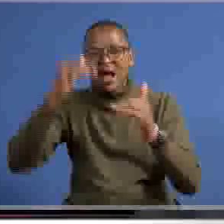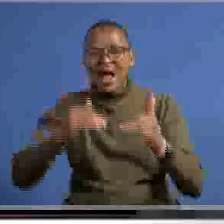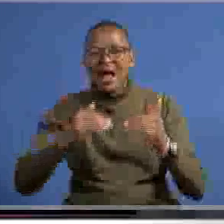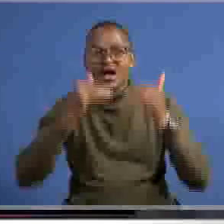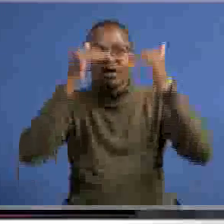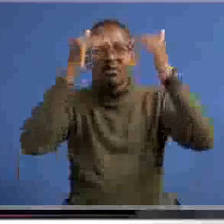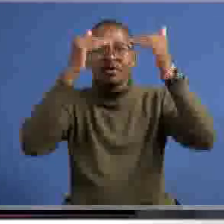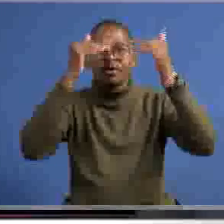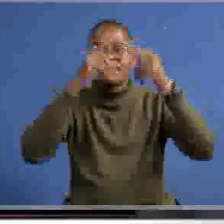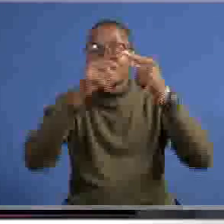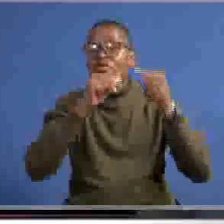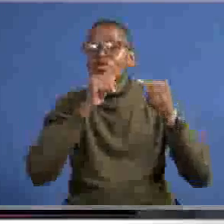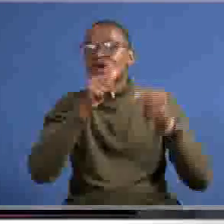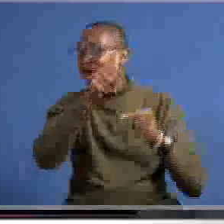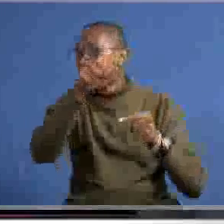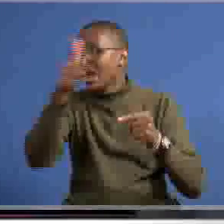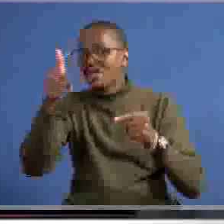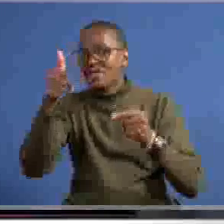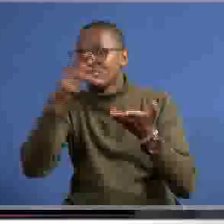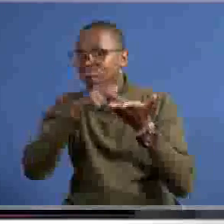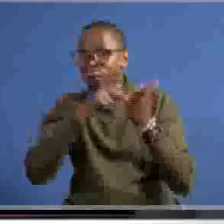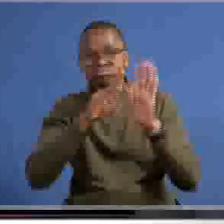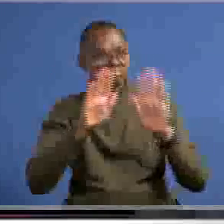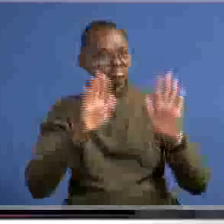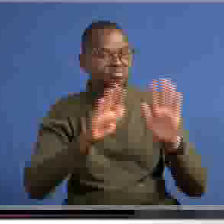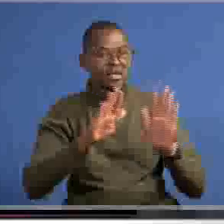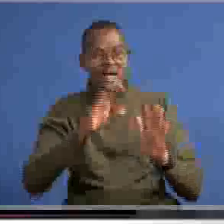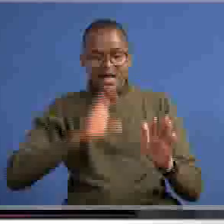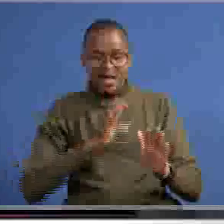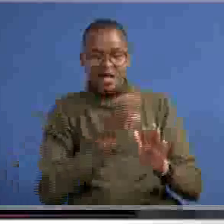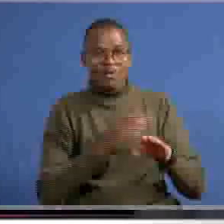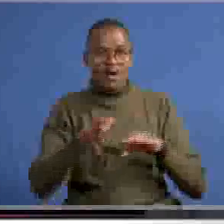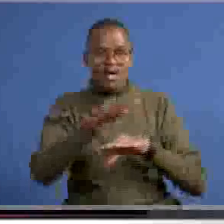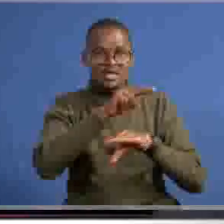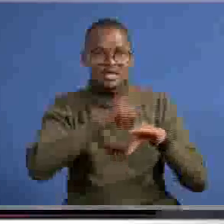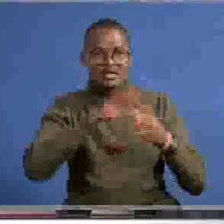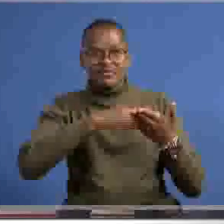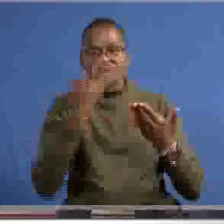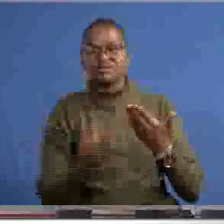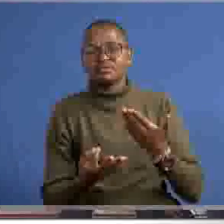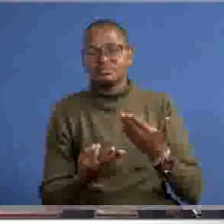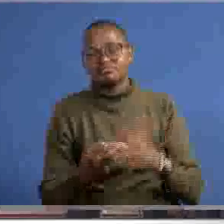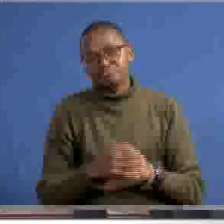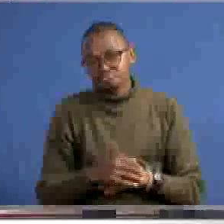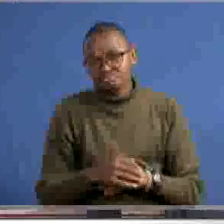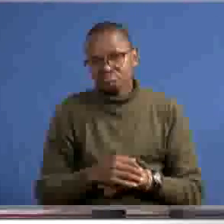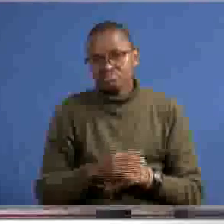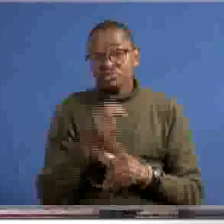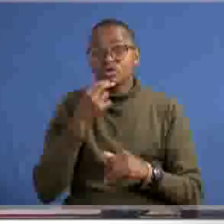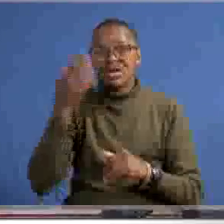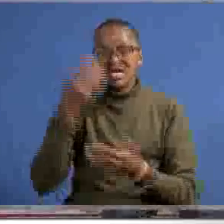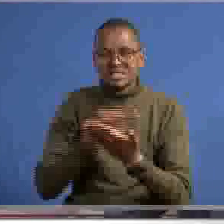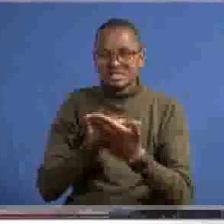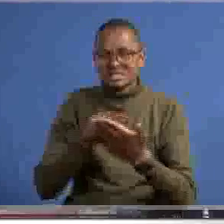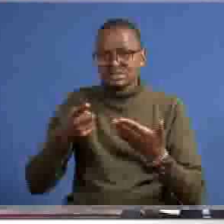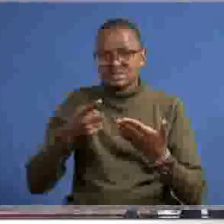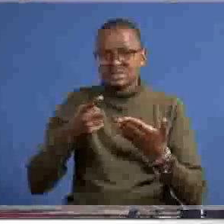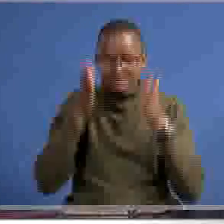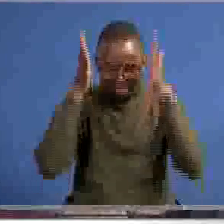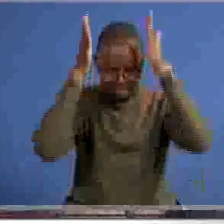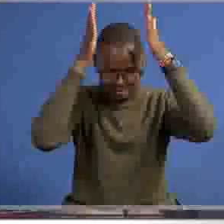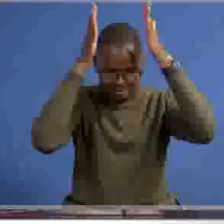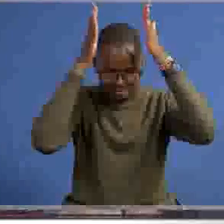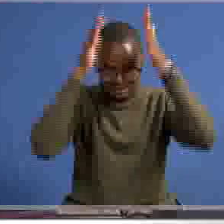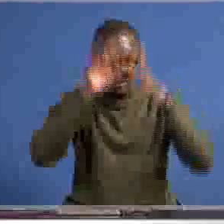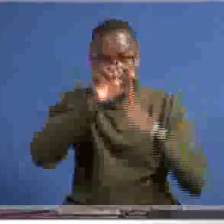but not for any other purposes in which it will bring our nation until the last week the act Bishop of the